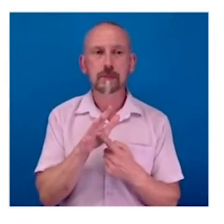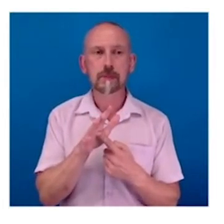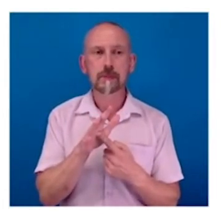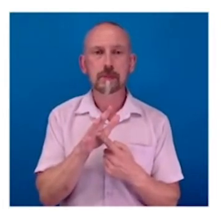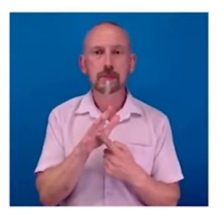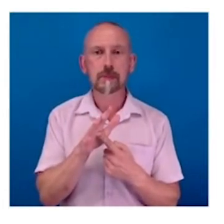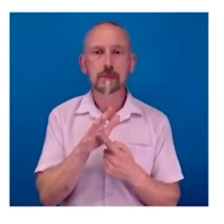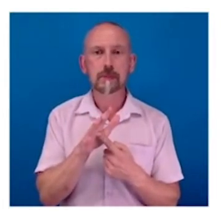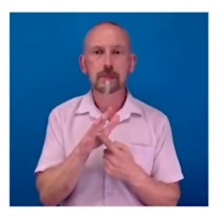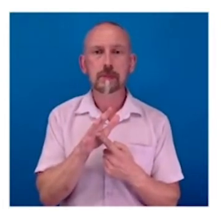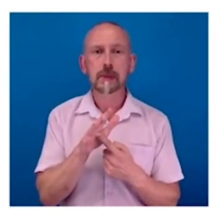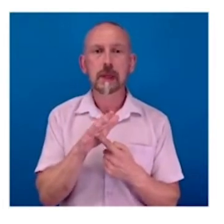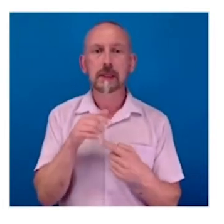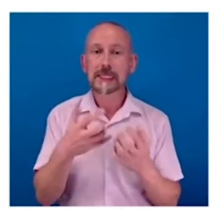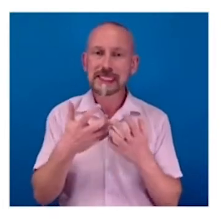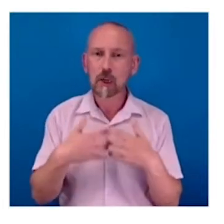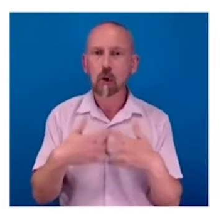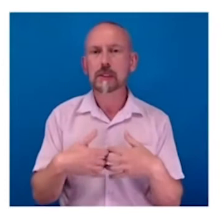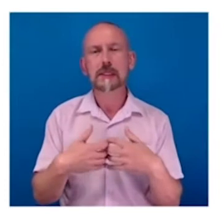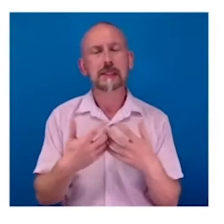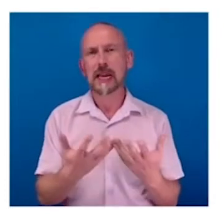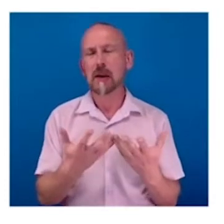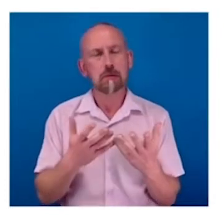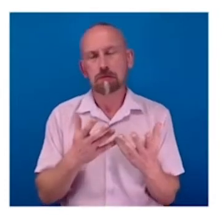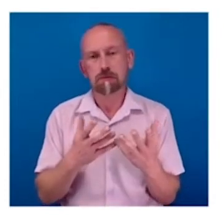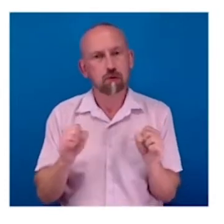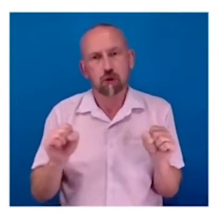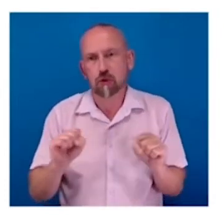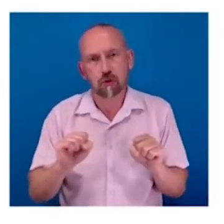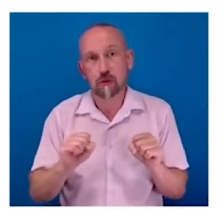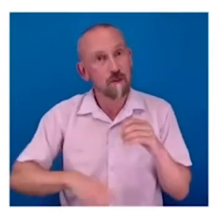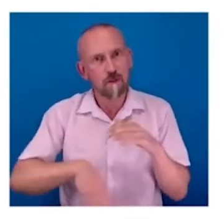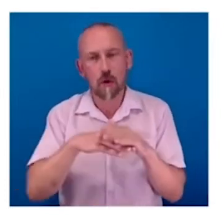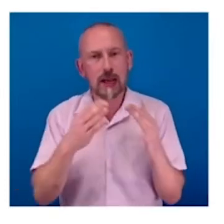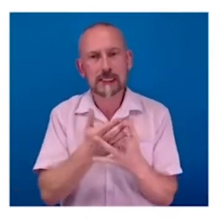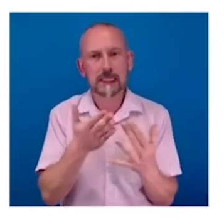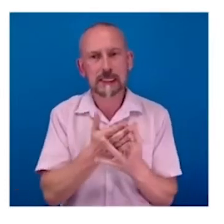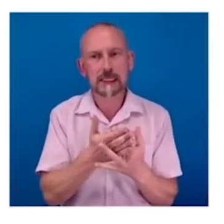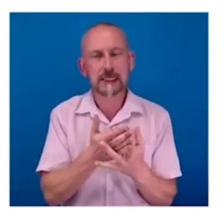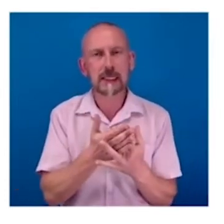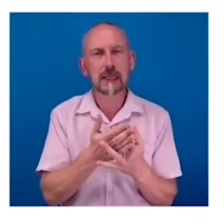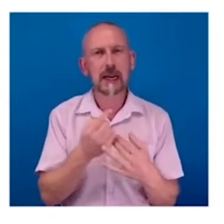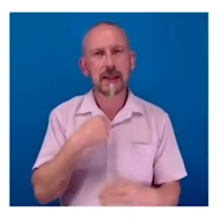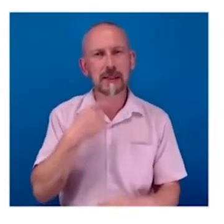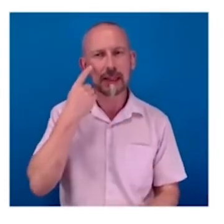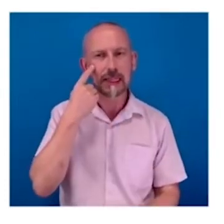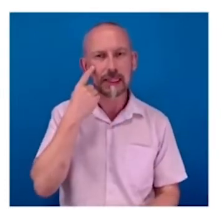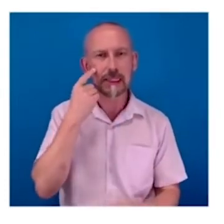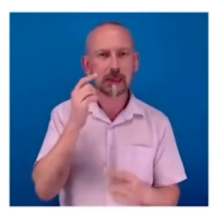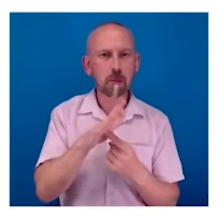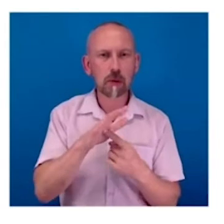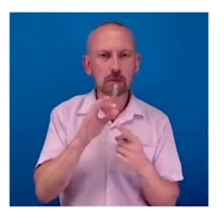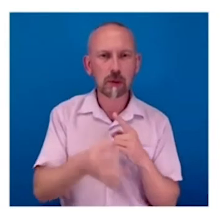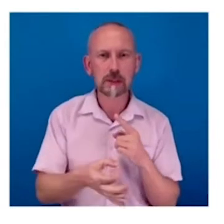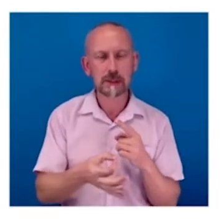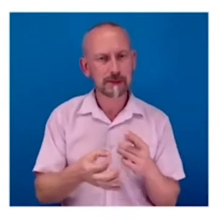from being fully accessible. And I think that it's about time that we raise up the target,